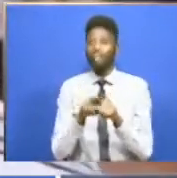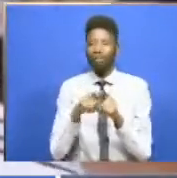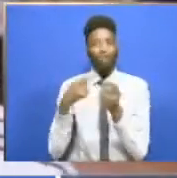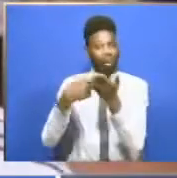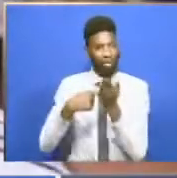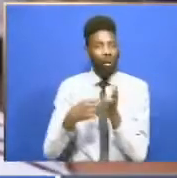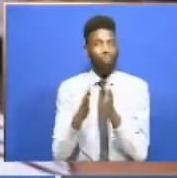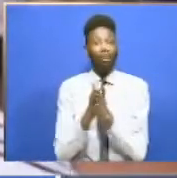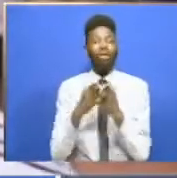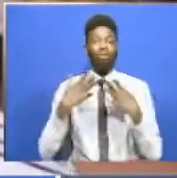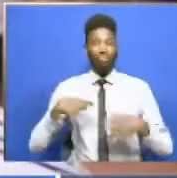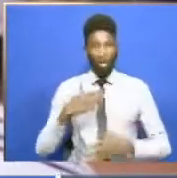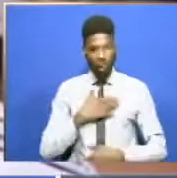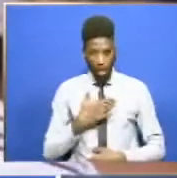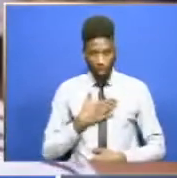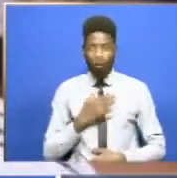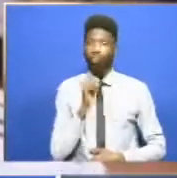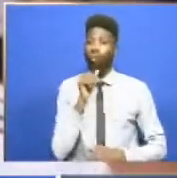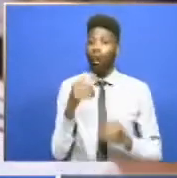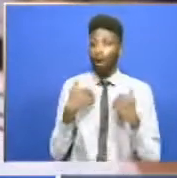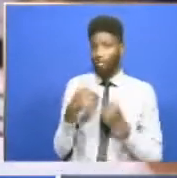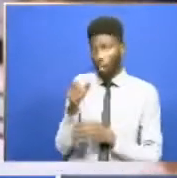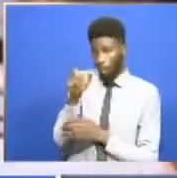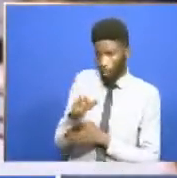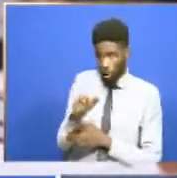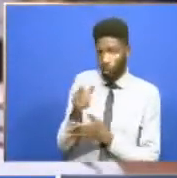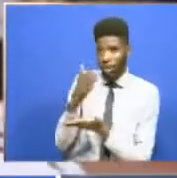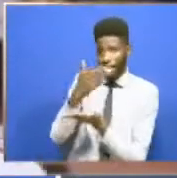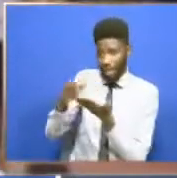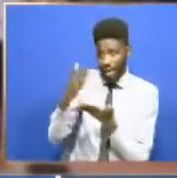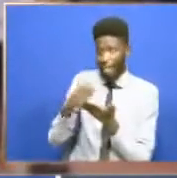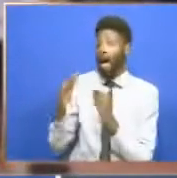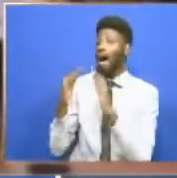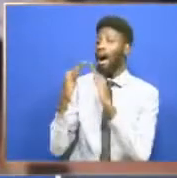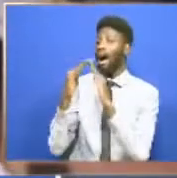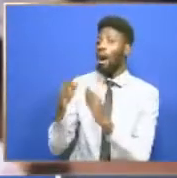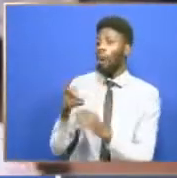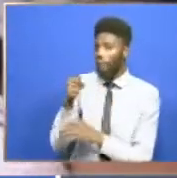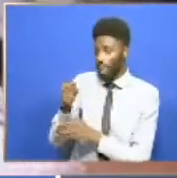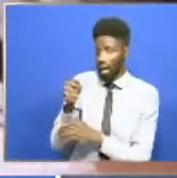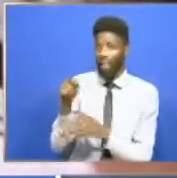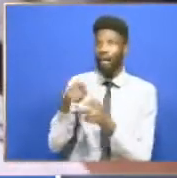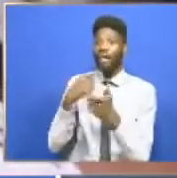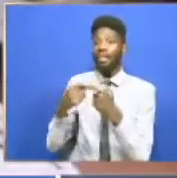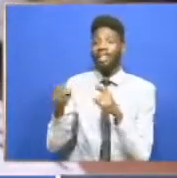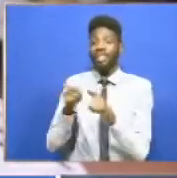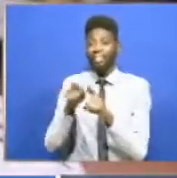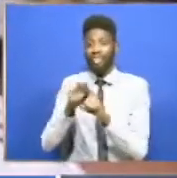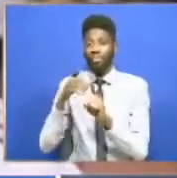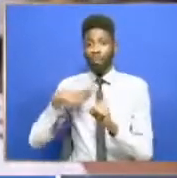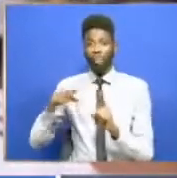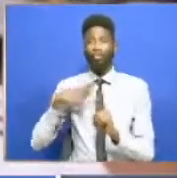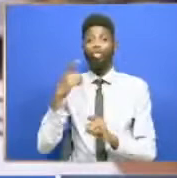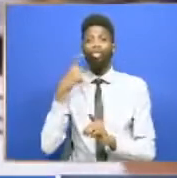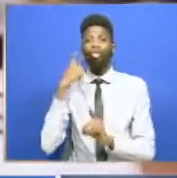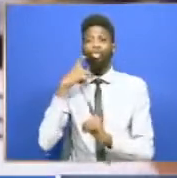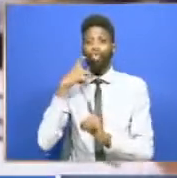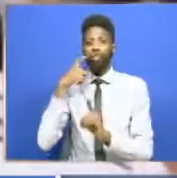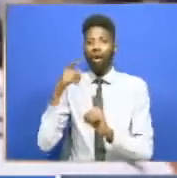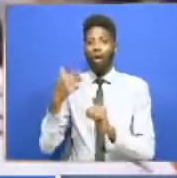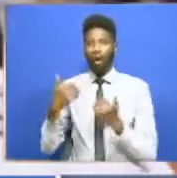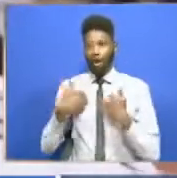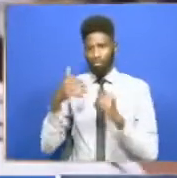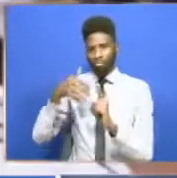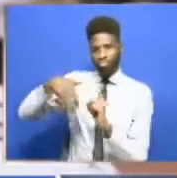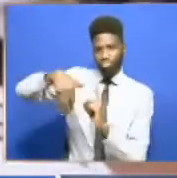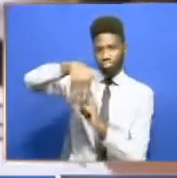Usipate yule mtu analipa rent ya nyumba, amezingirwa tena ni mtu wa kioski na wanauza bidhaa moja. Hiyo